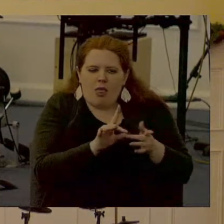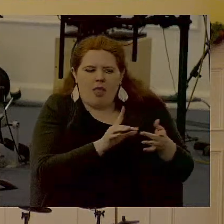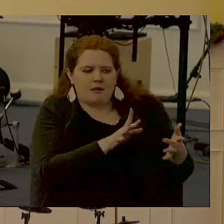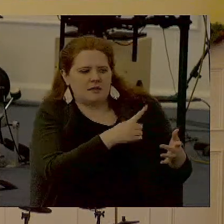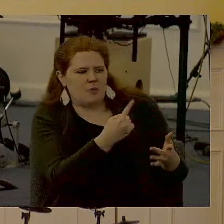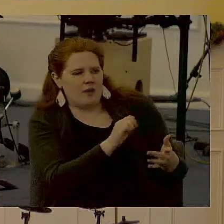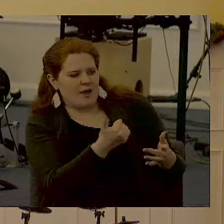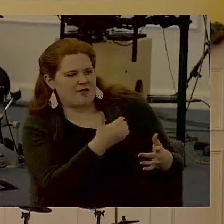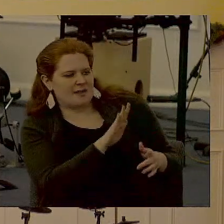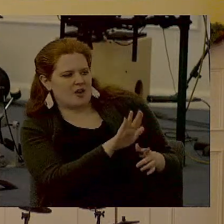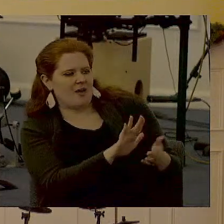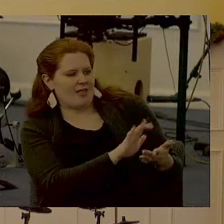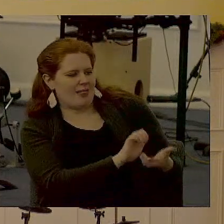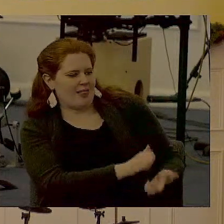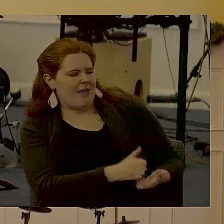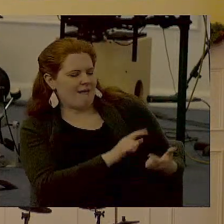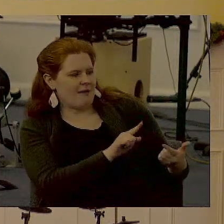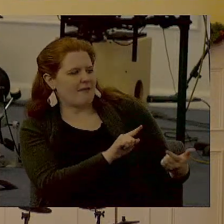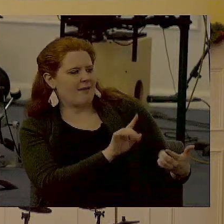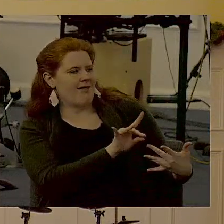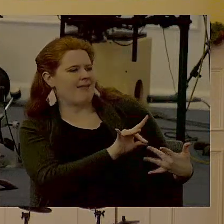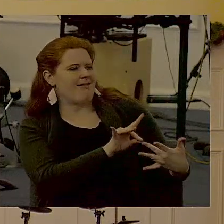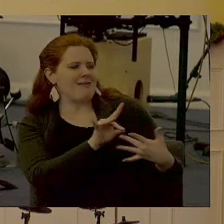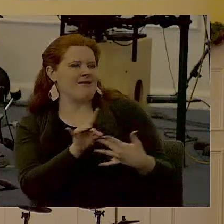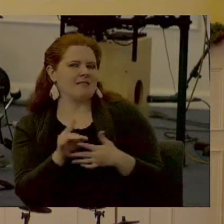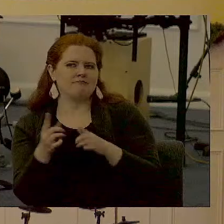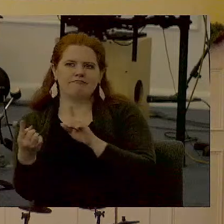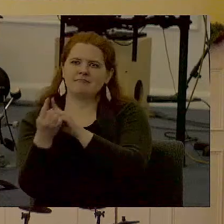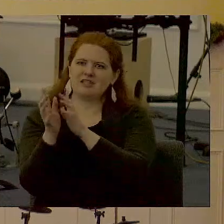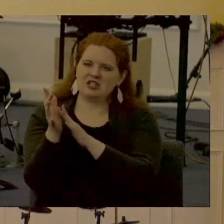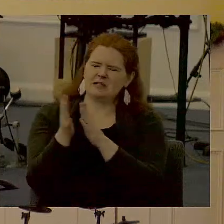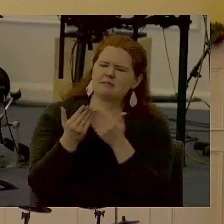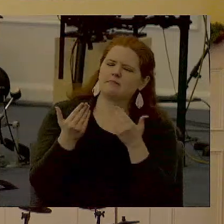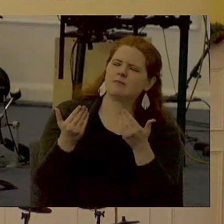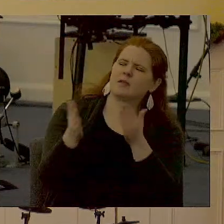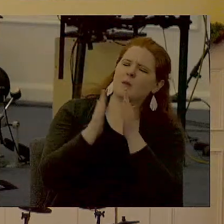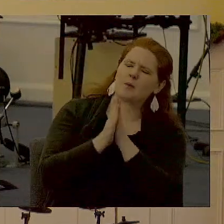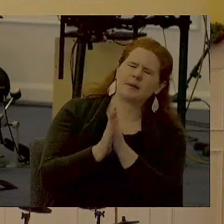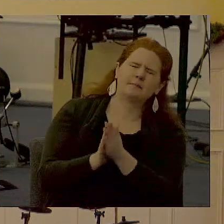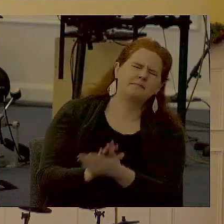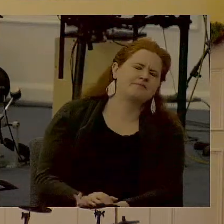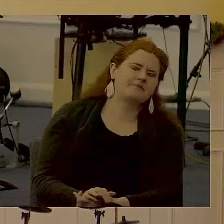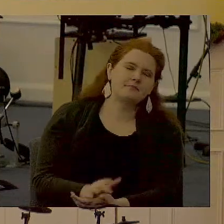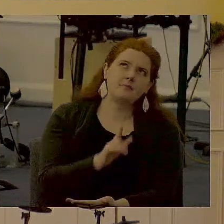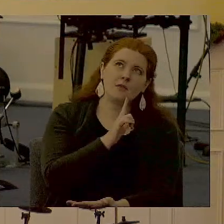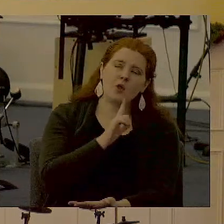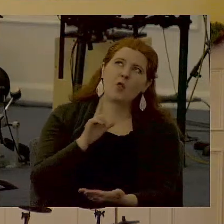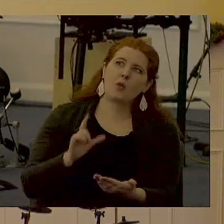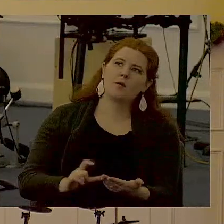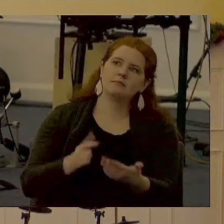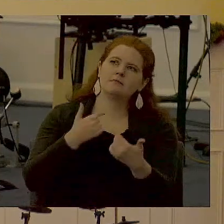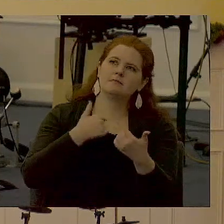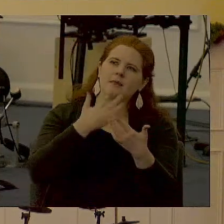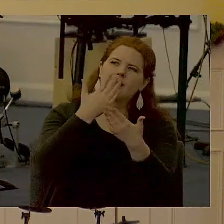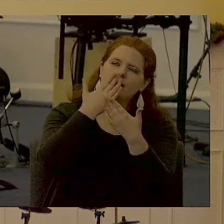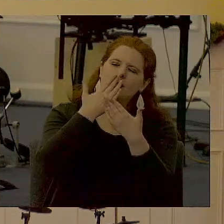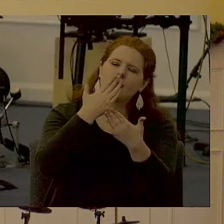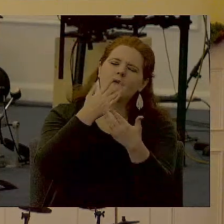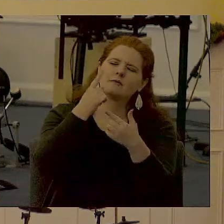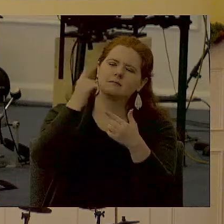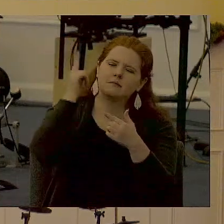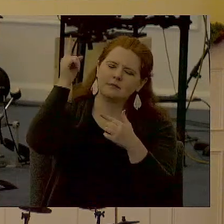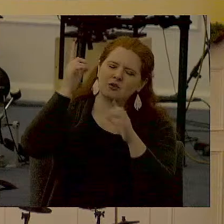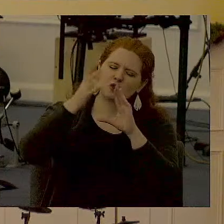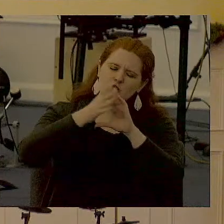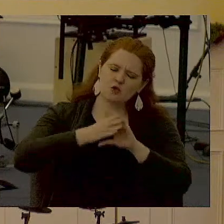them to the feet of Jesus. Let's pray. Lord, I'm thankful for this story.